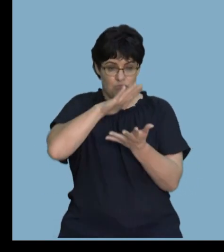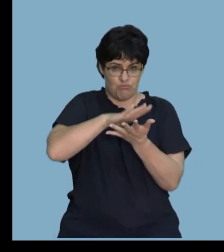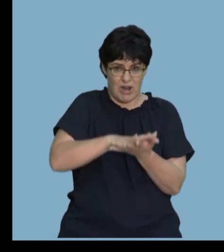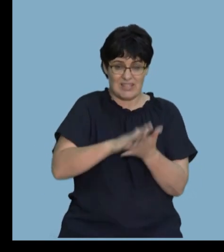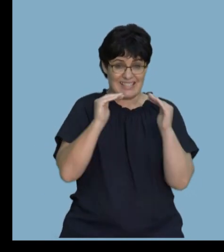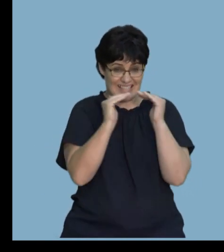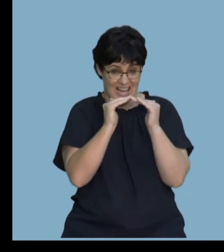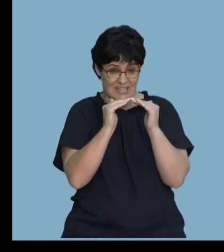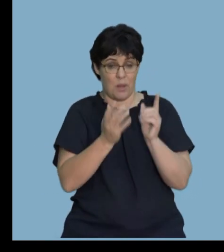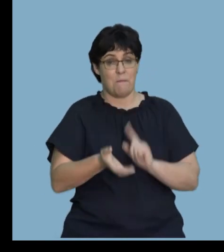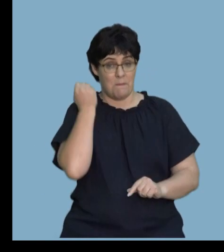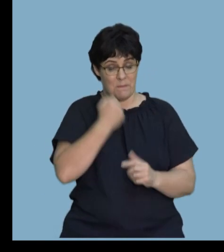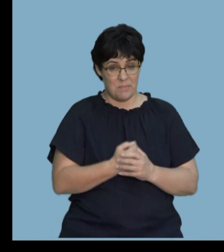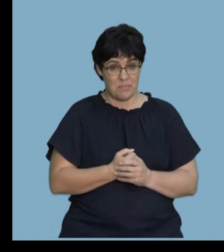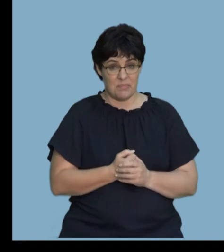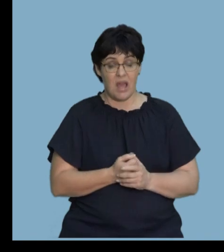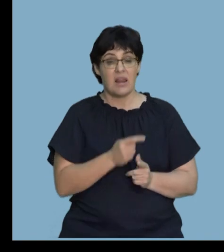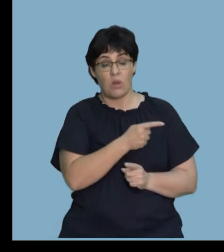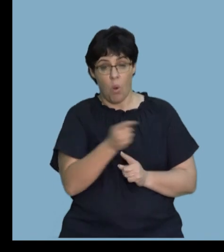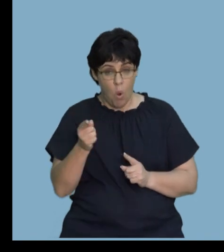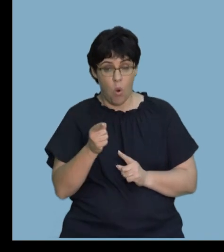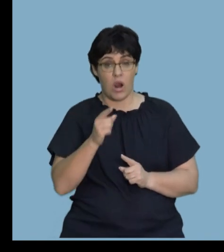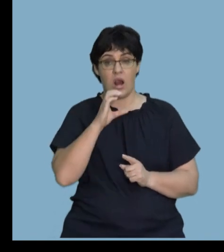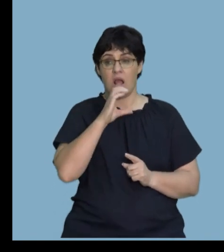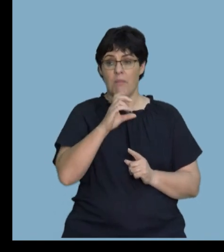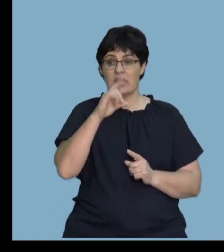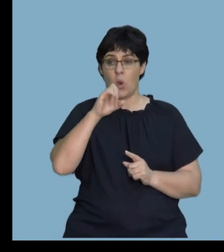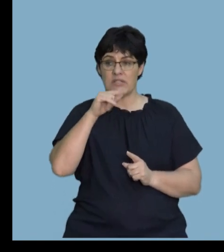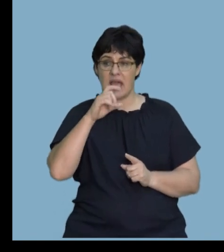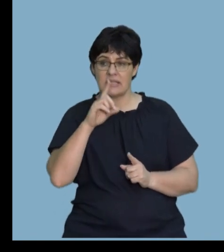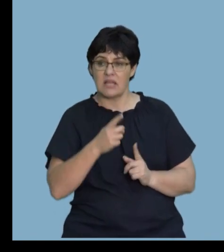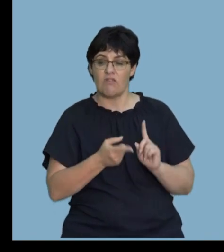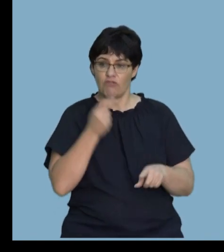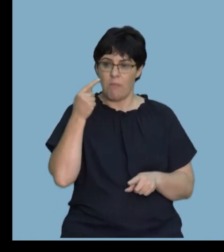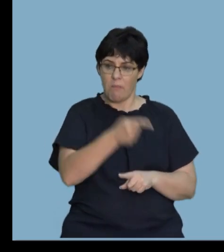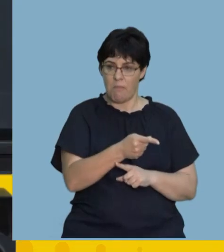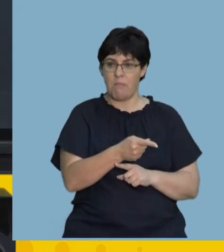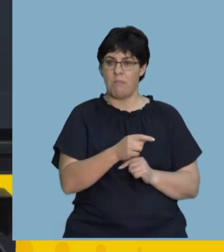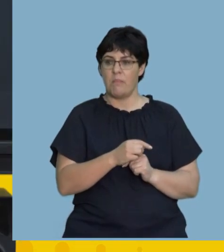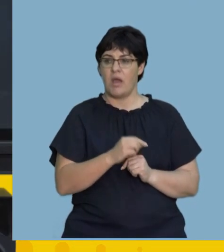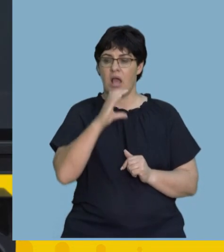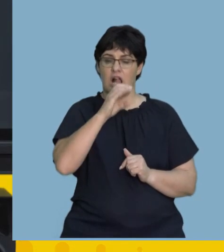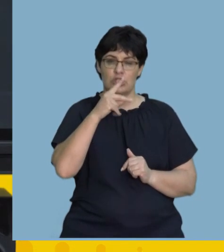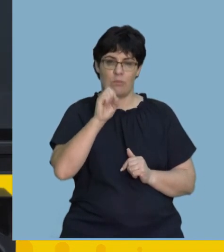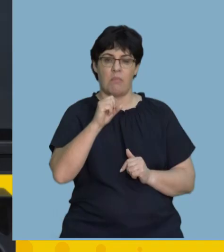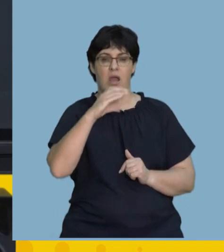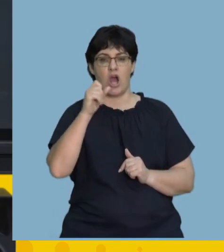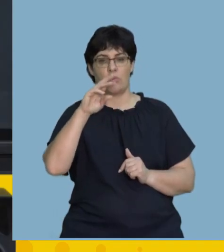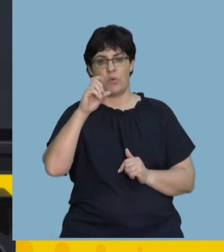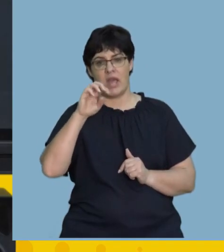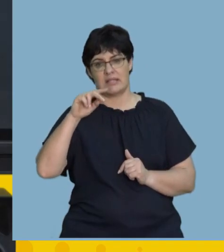aspect. Assume that all the carbon dioxide produced is from the calcium carbonate. Now, if we go back again to